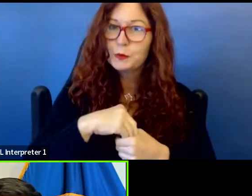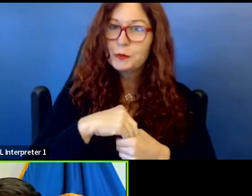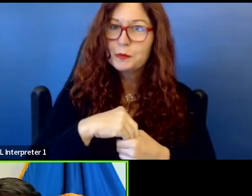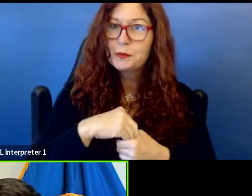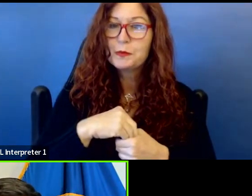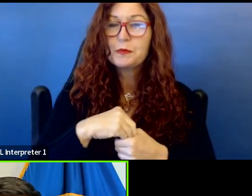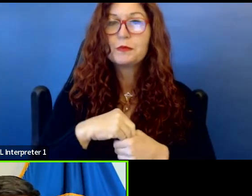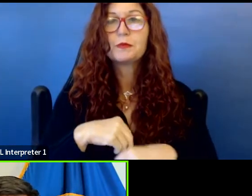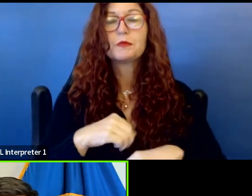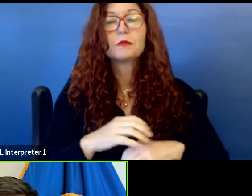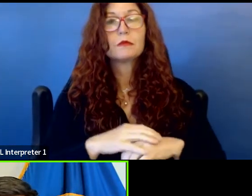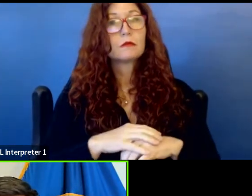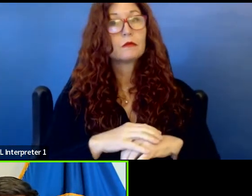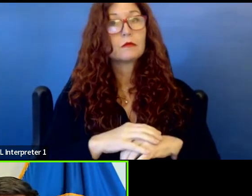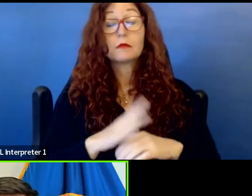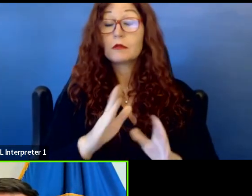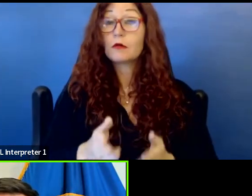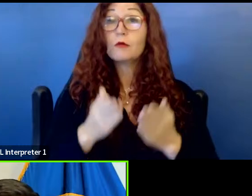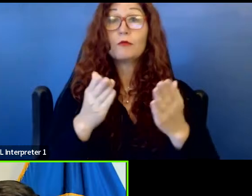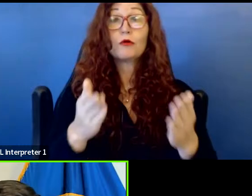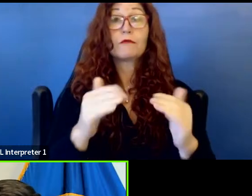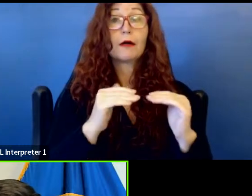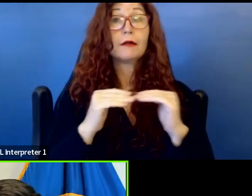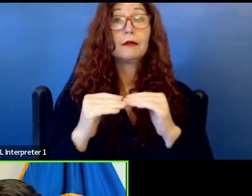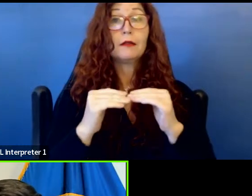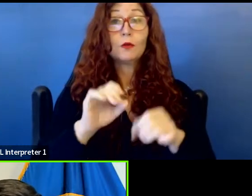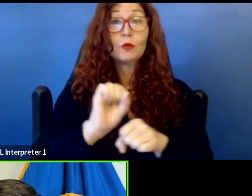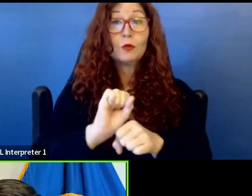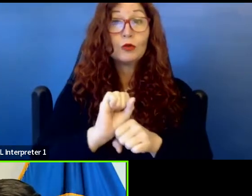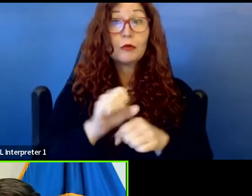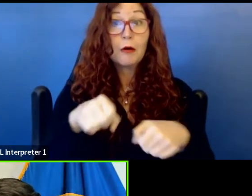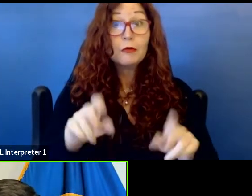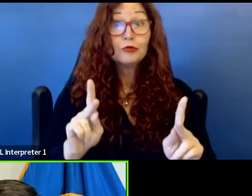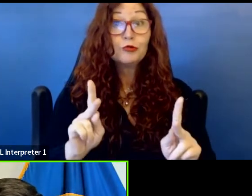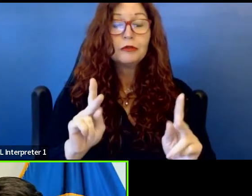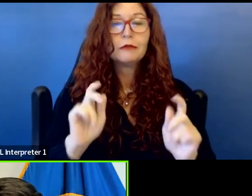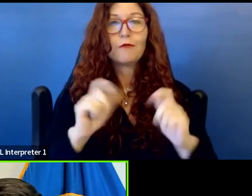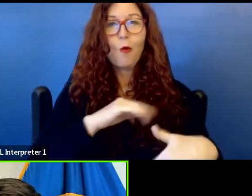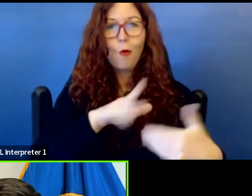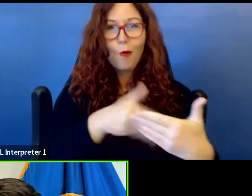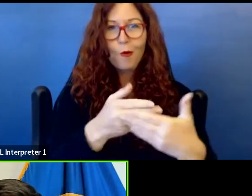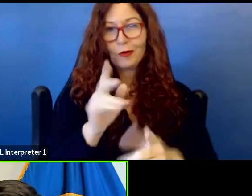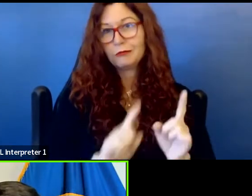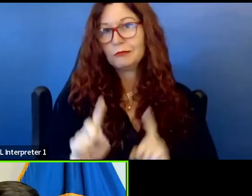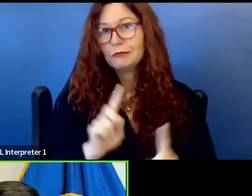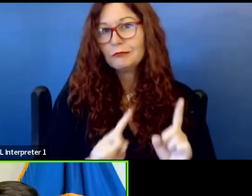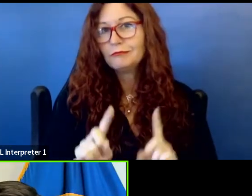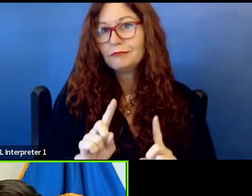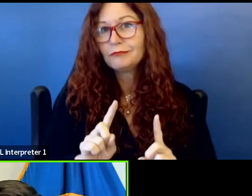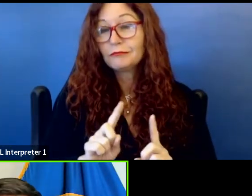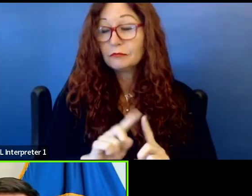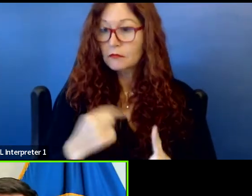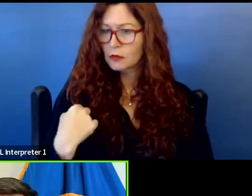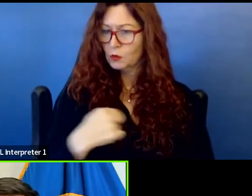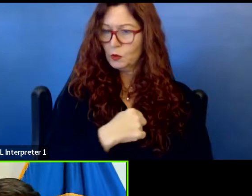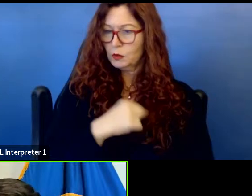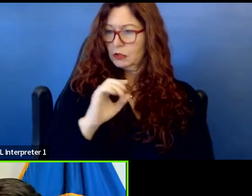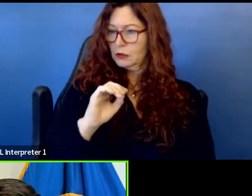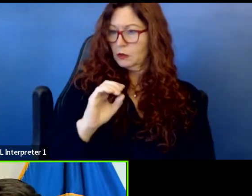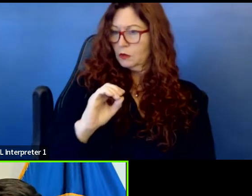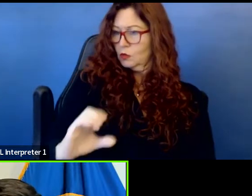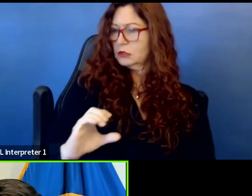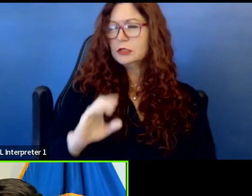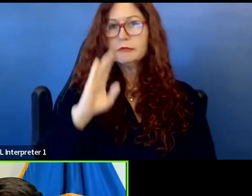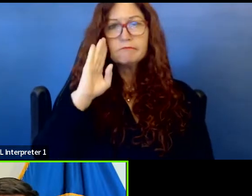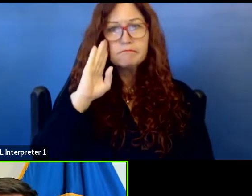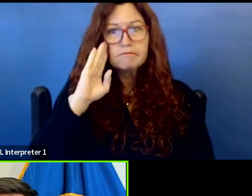opportunities for all within the industry in closing i believe the eeoc can learn from this industry and others best practices that are